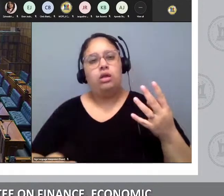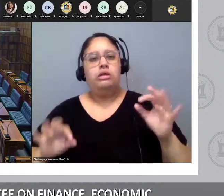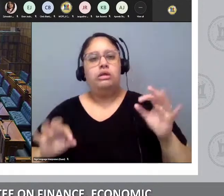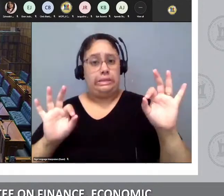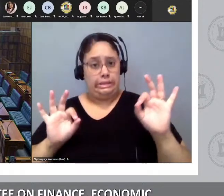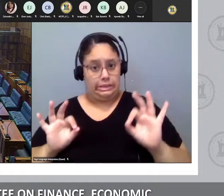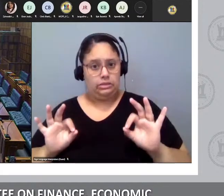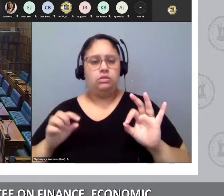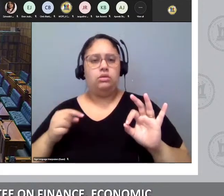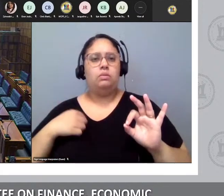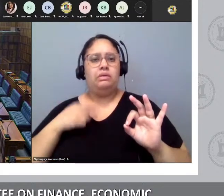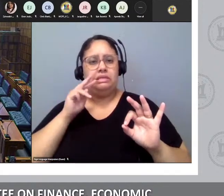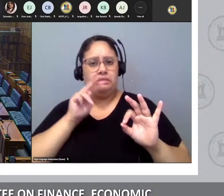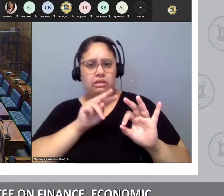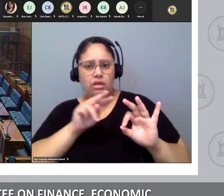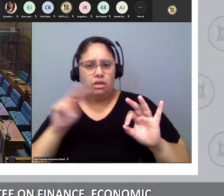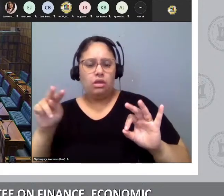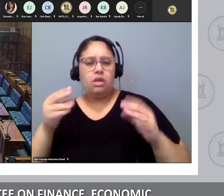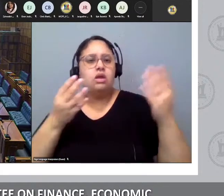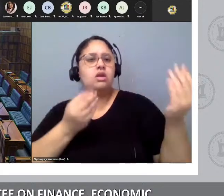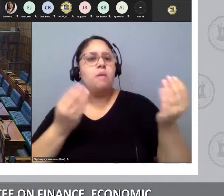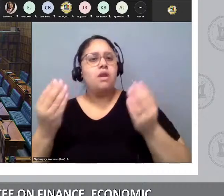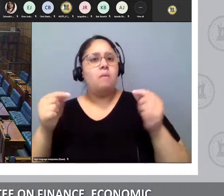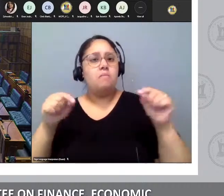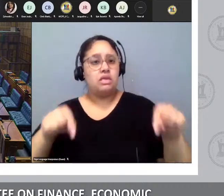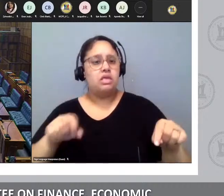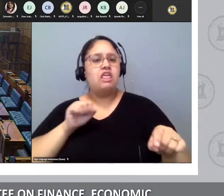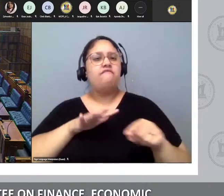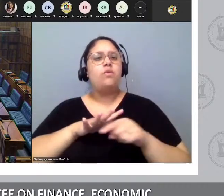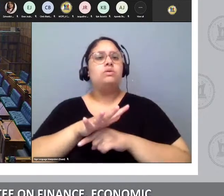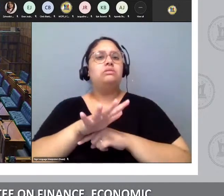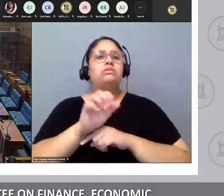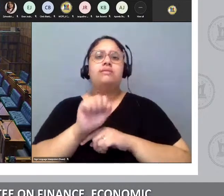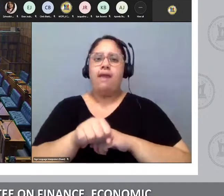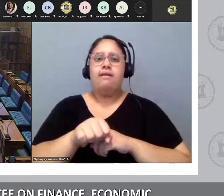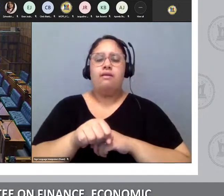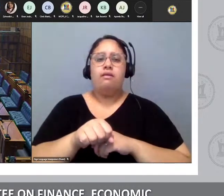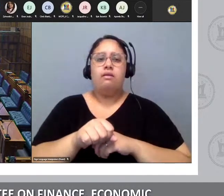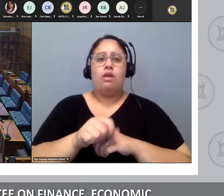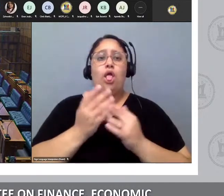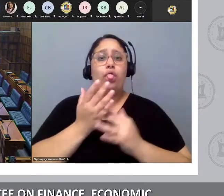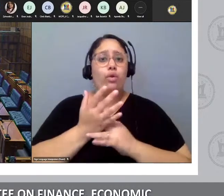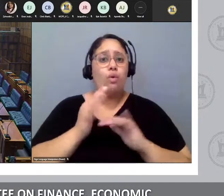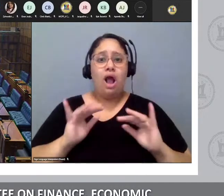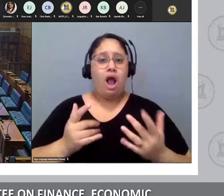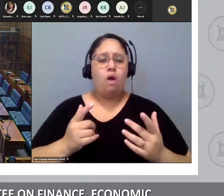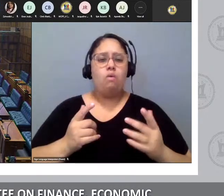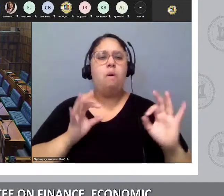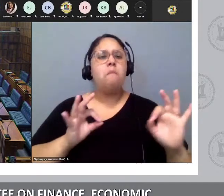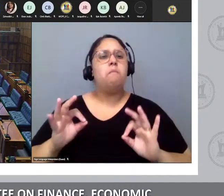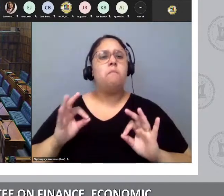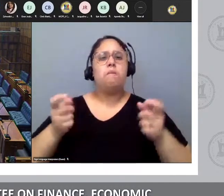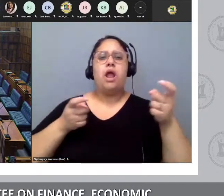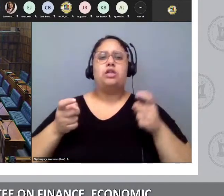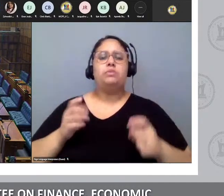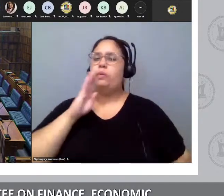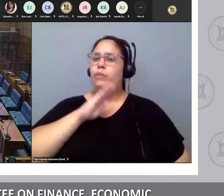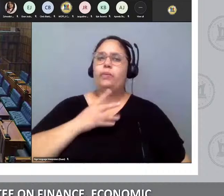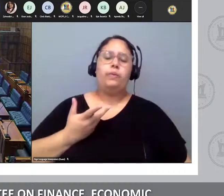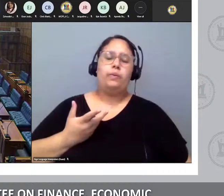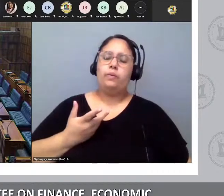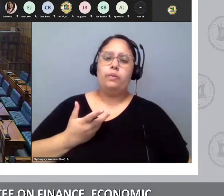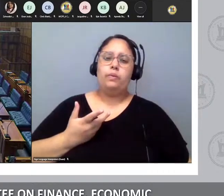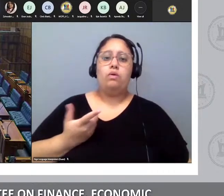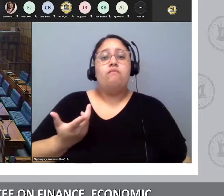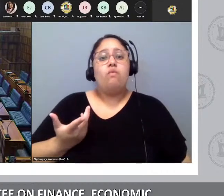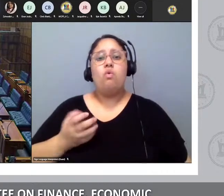know these are the kind of figures that can be influenced also by inefficiencies if if people say listen